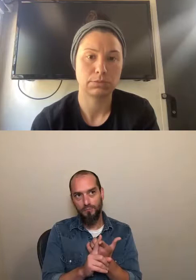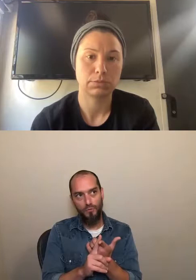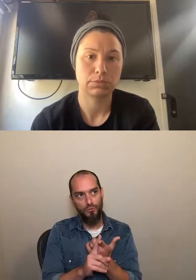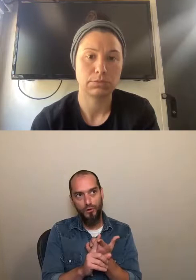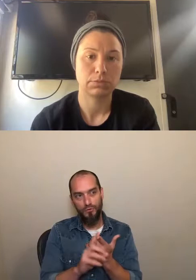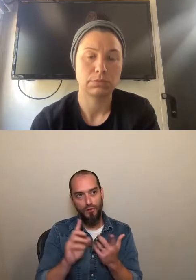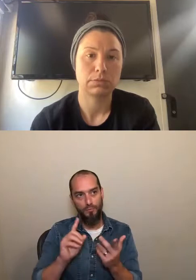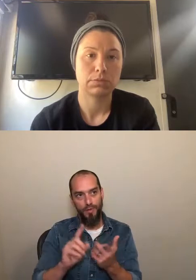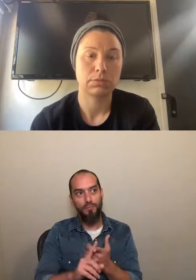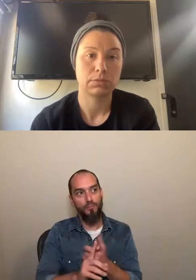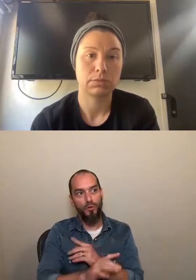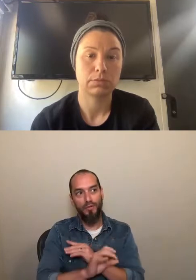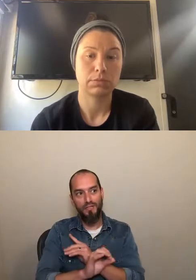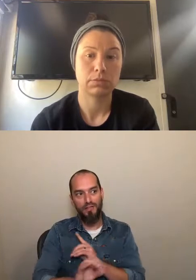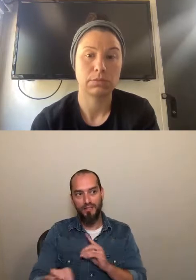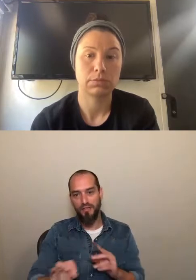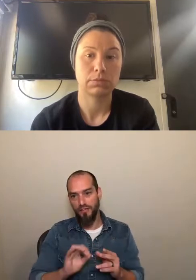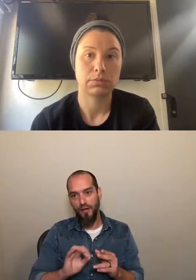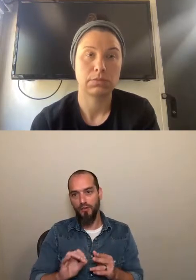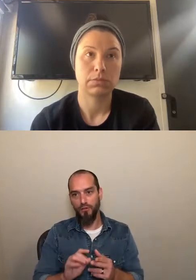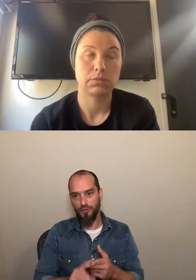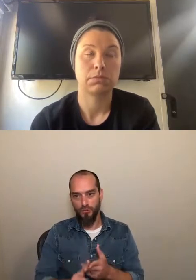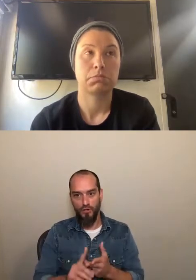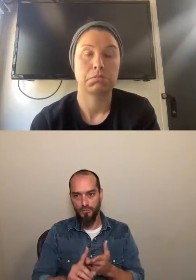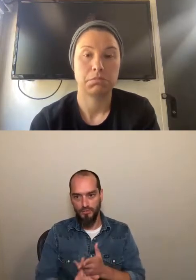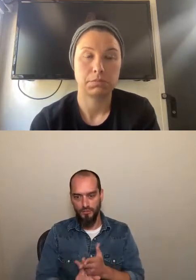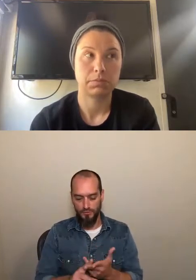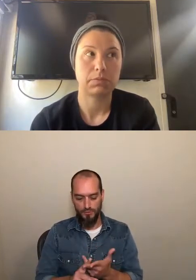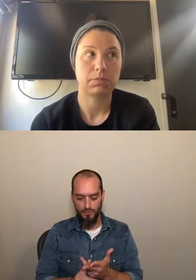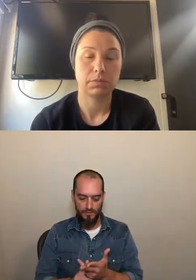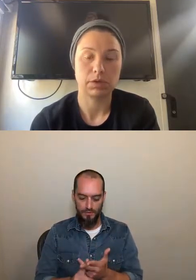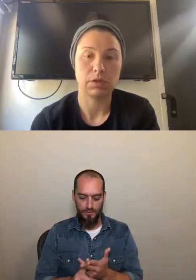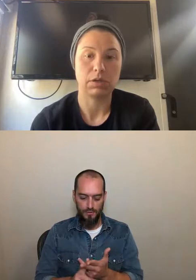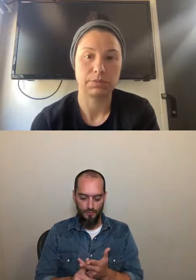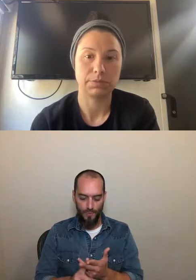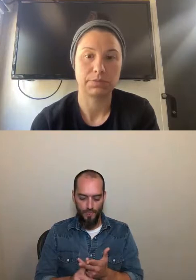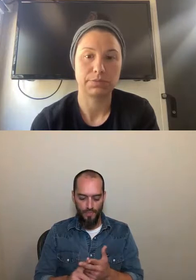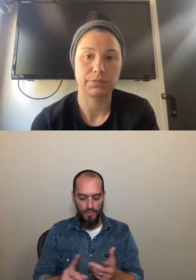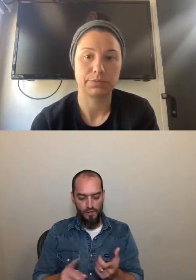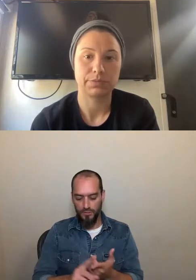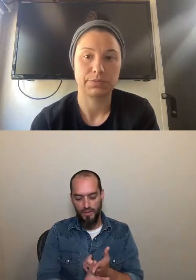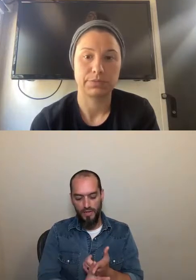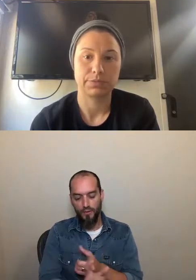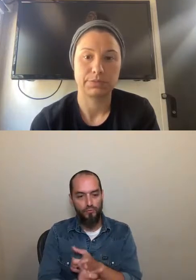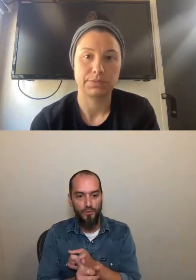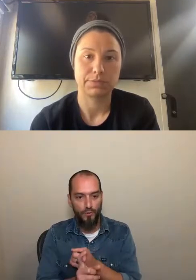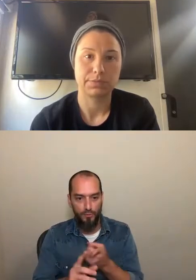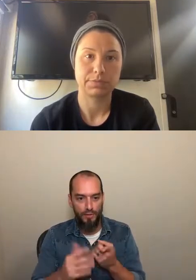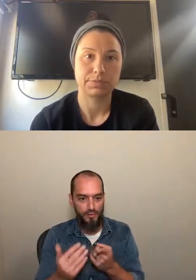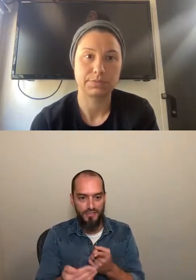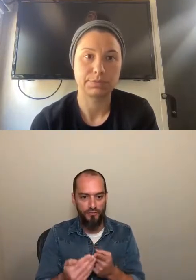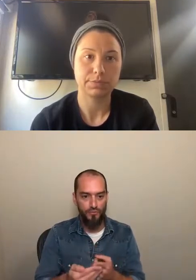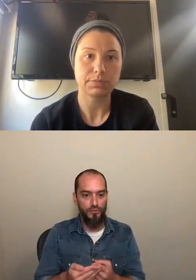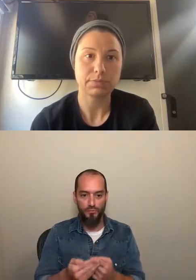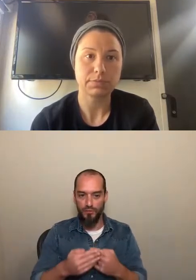say that mold grows on paper more quickly than any other construction materials. Then also we have wooden frameworks. So we